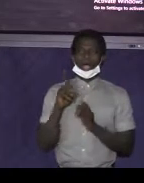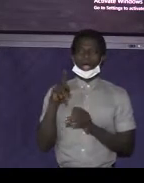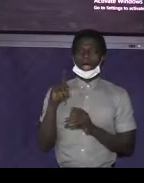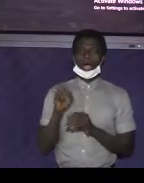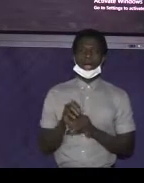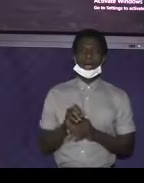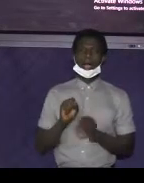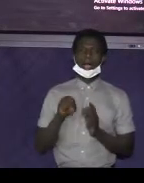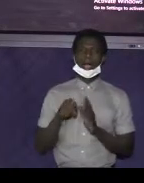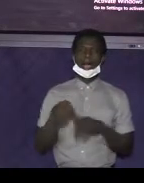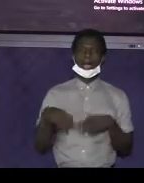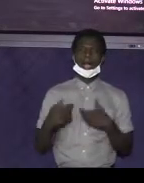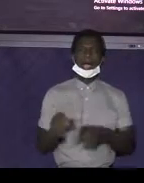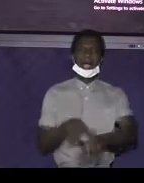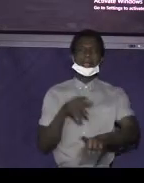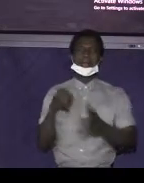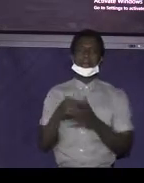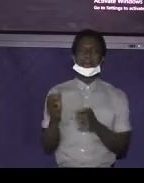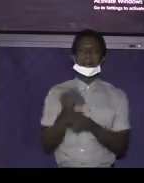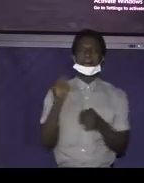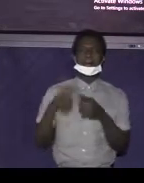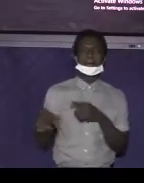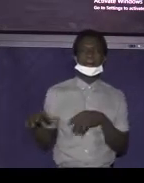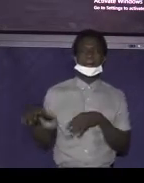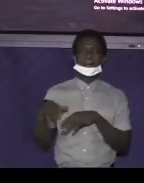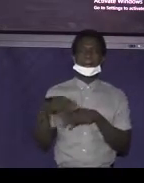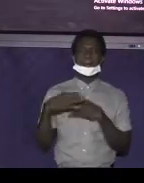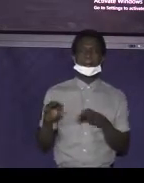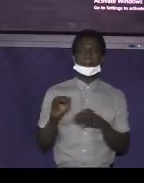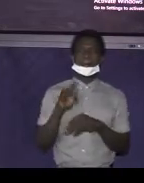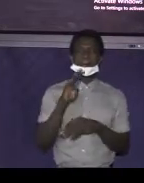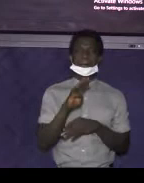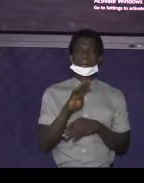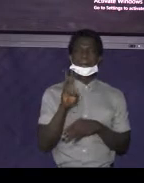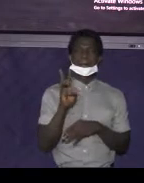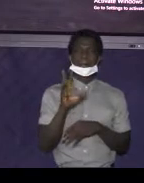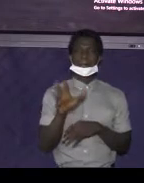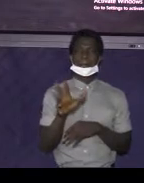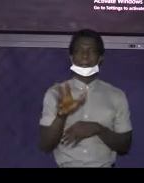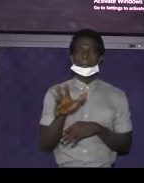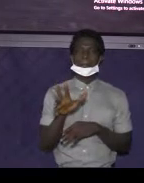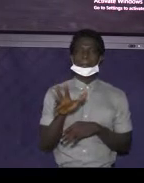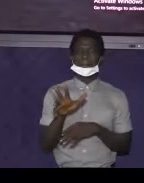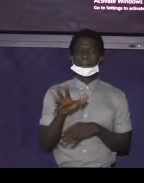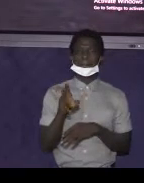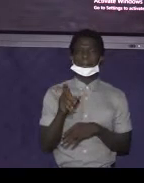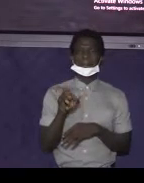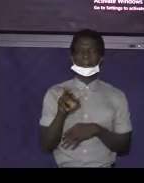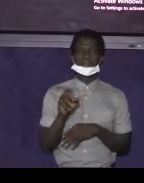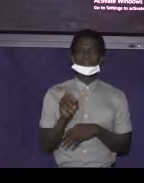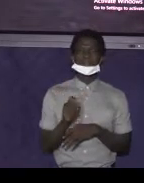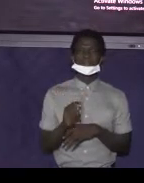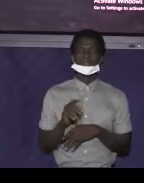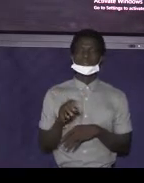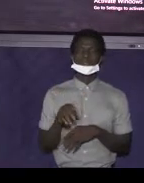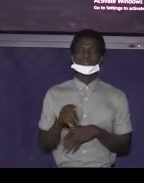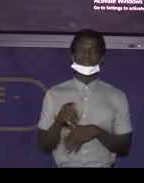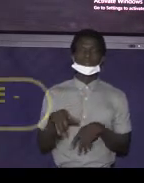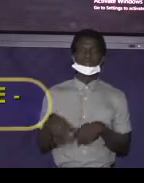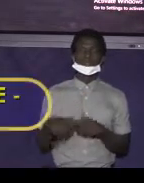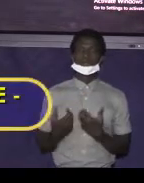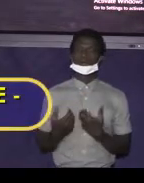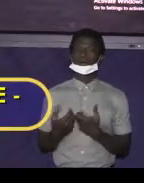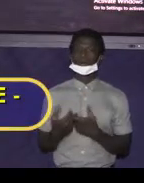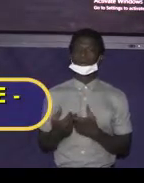second, how long did it take to cover 465 meters? You know that squirrel running over your fence, and the speed is 30 meters